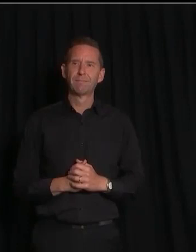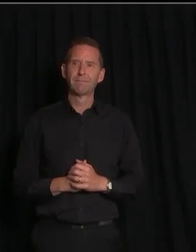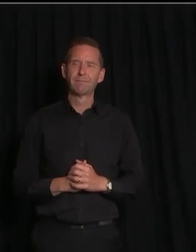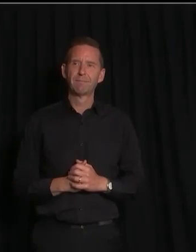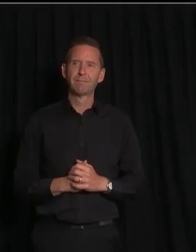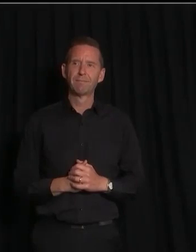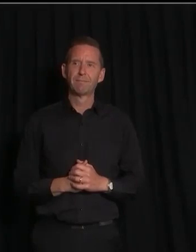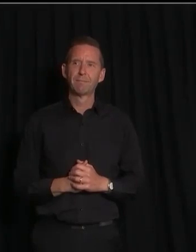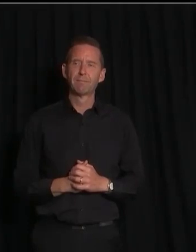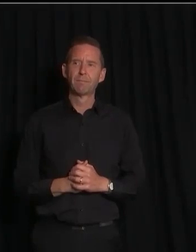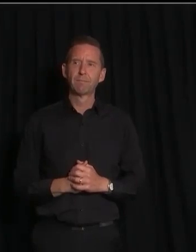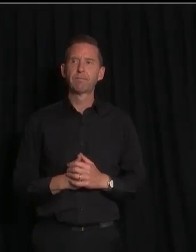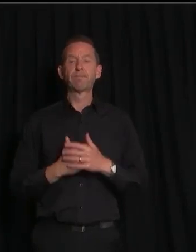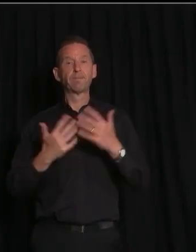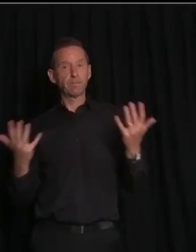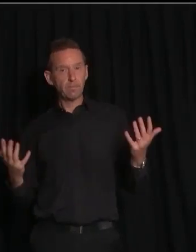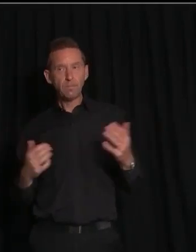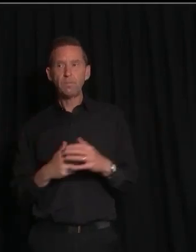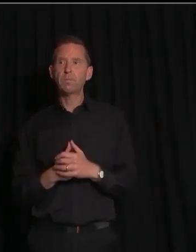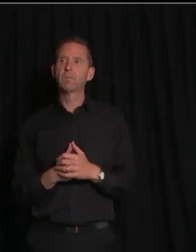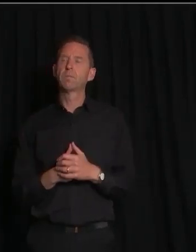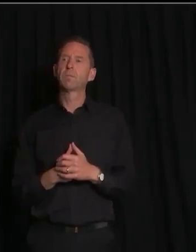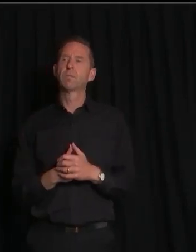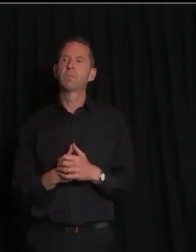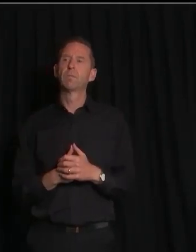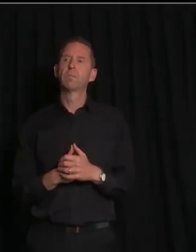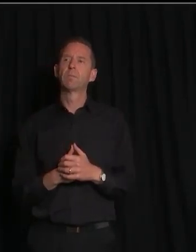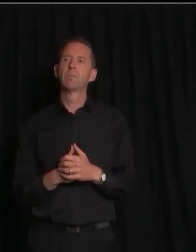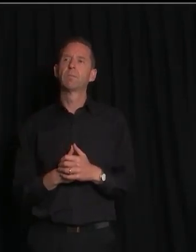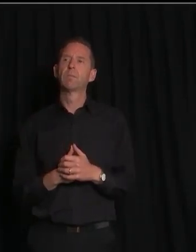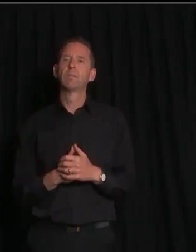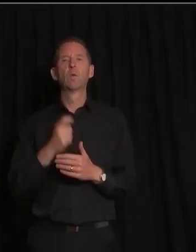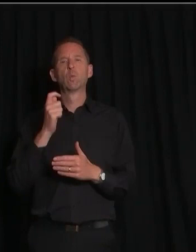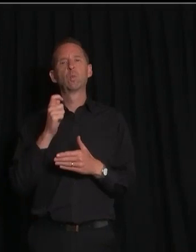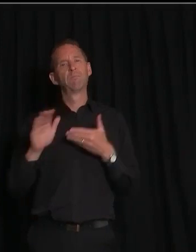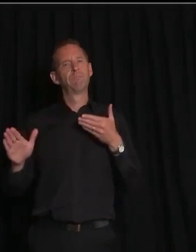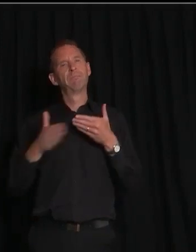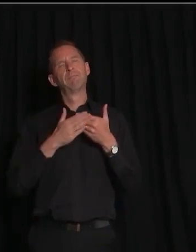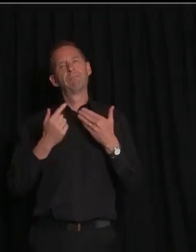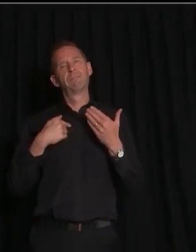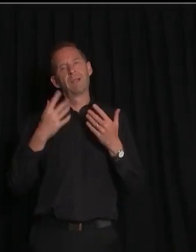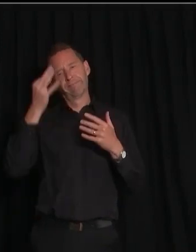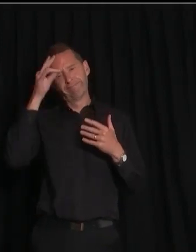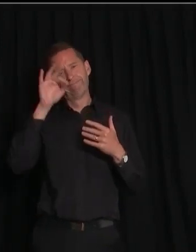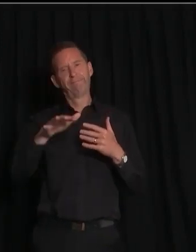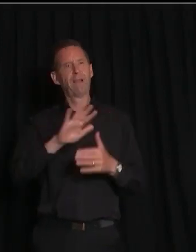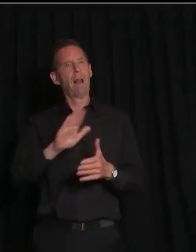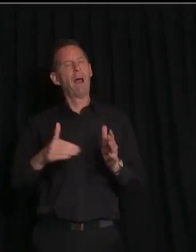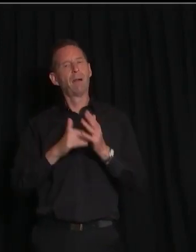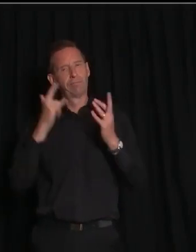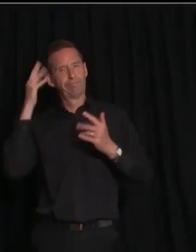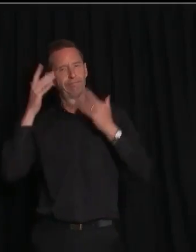So I want to leave you just with a last reflection.